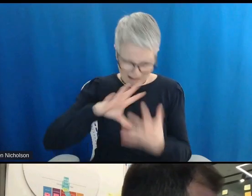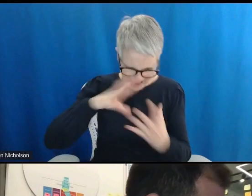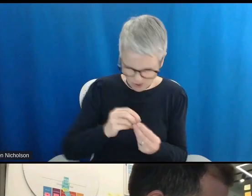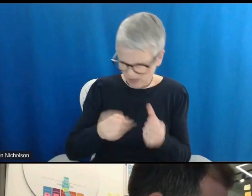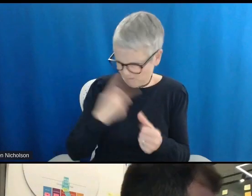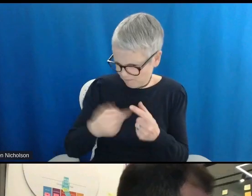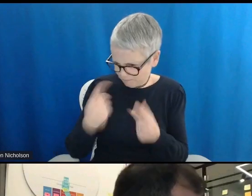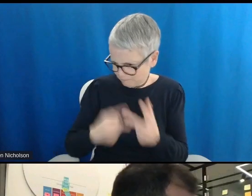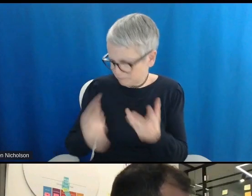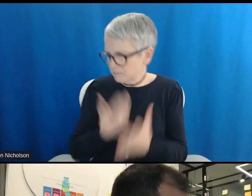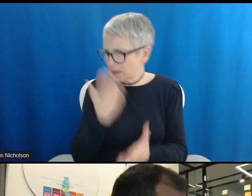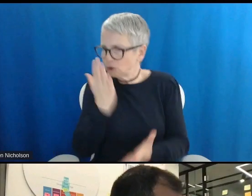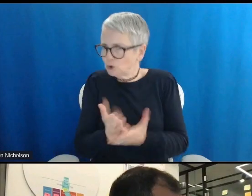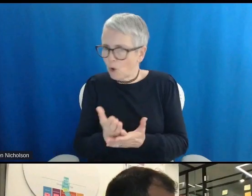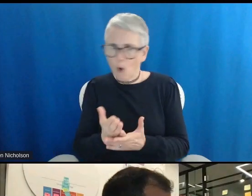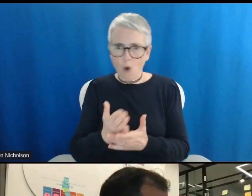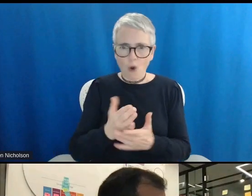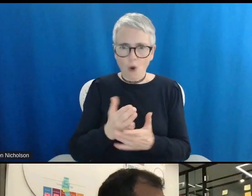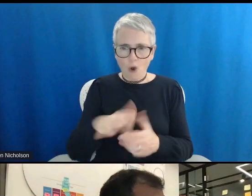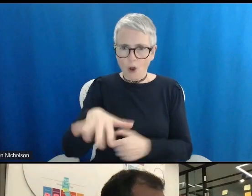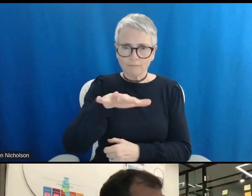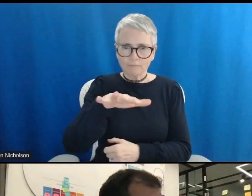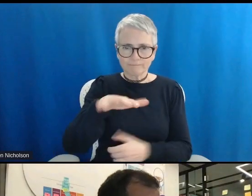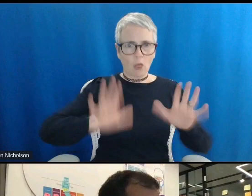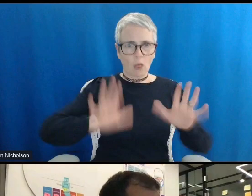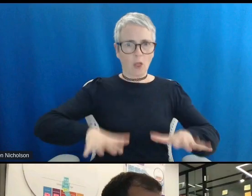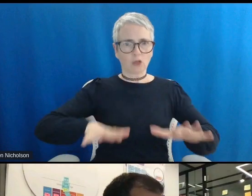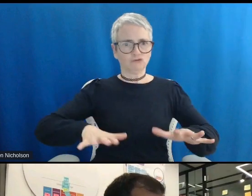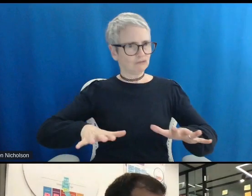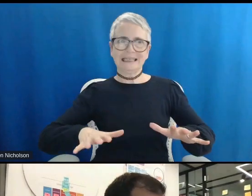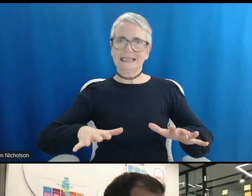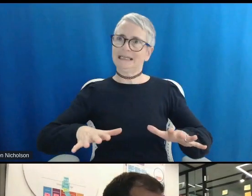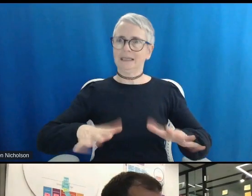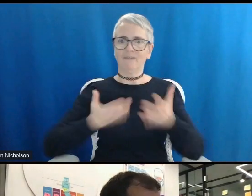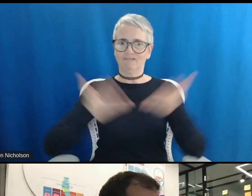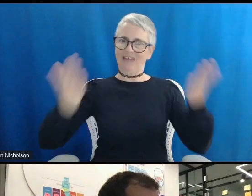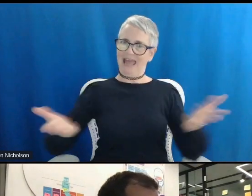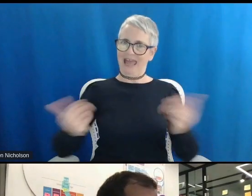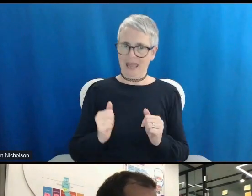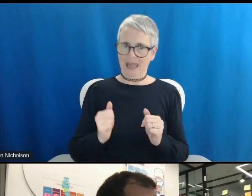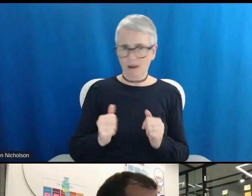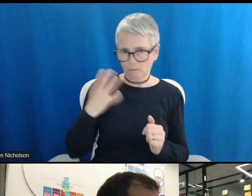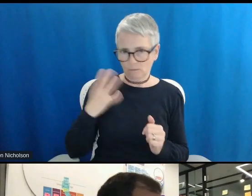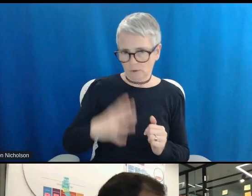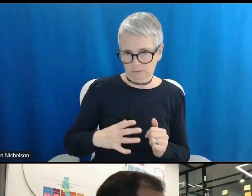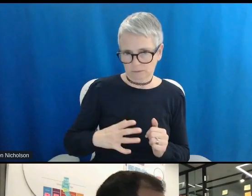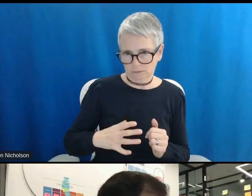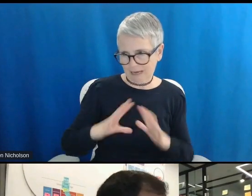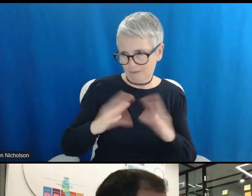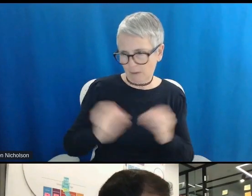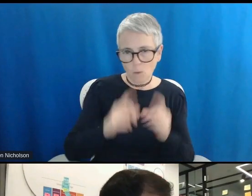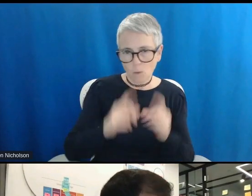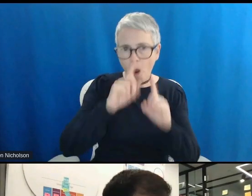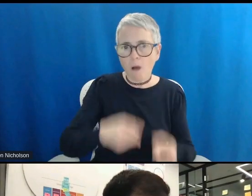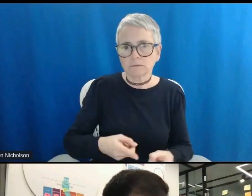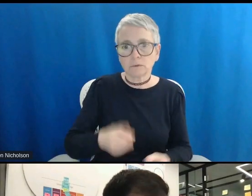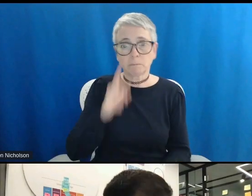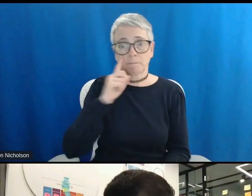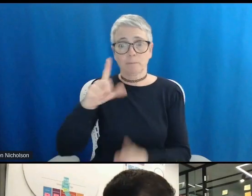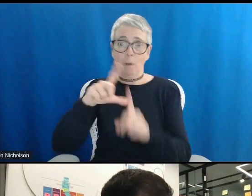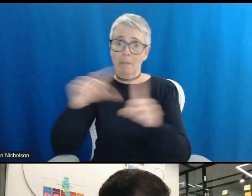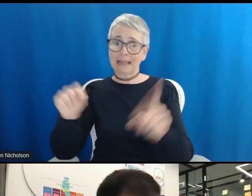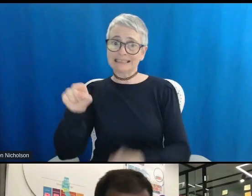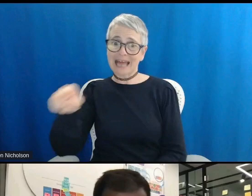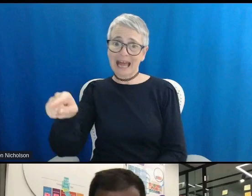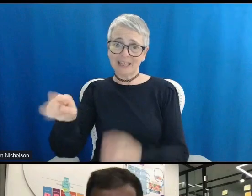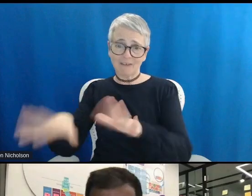the country fair and equal for all people. And that problem is even more difficult. If you look at Pakistan at the moment and the flooding that's